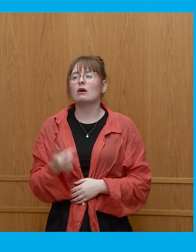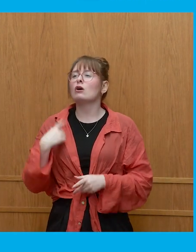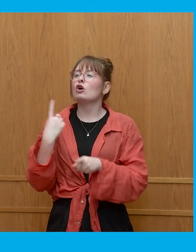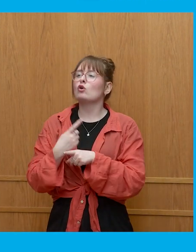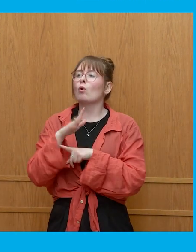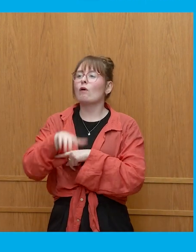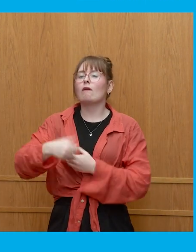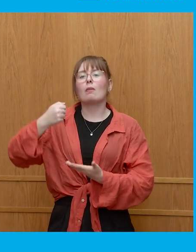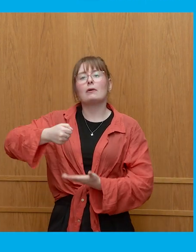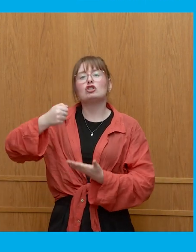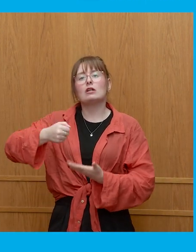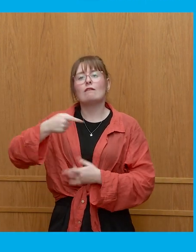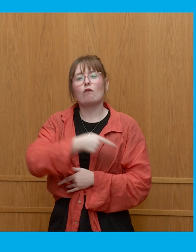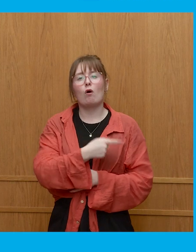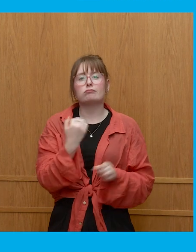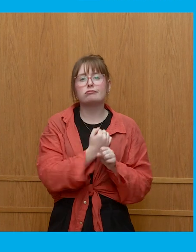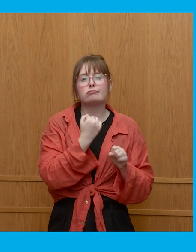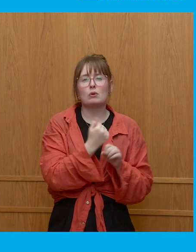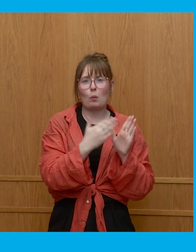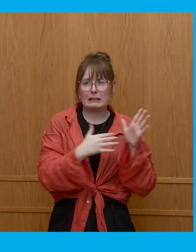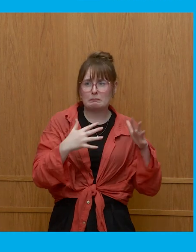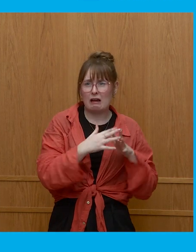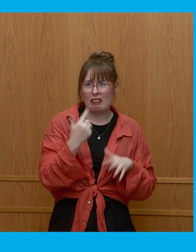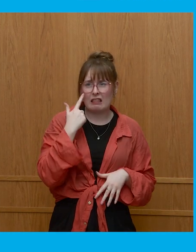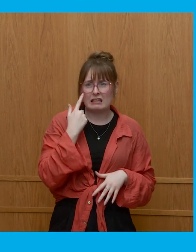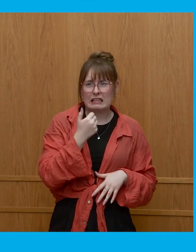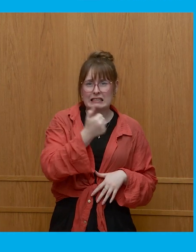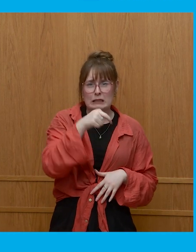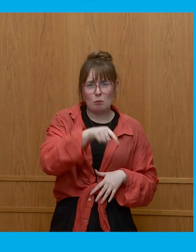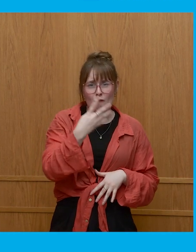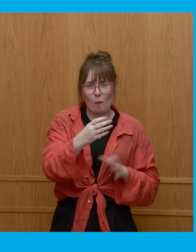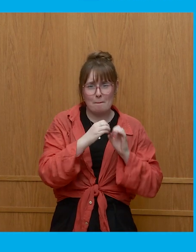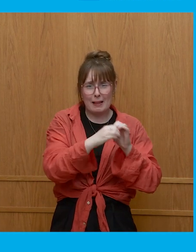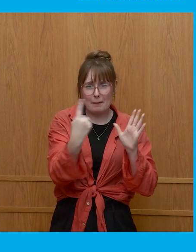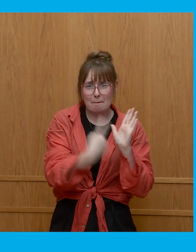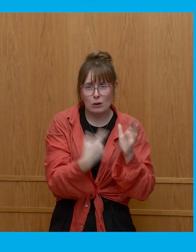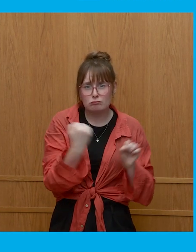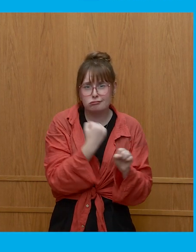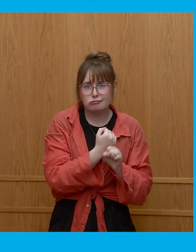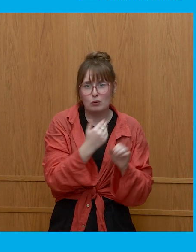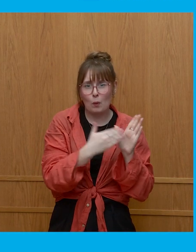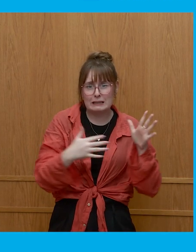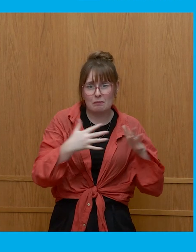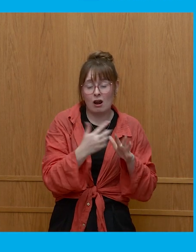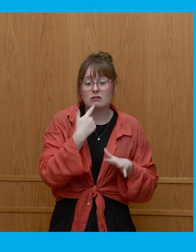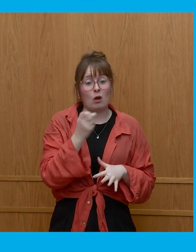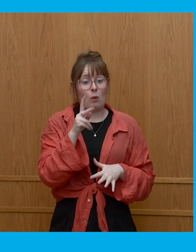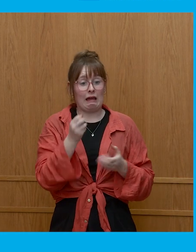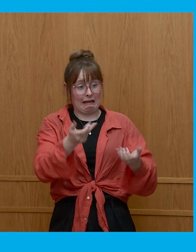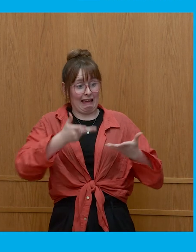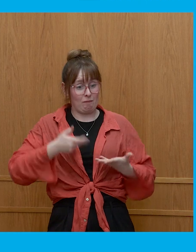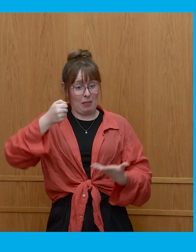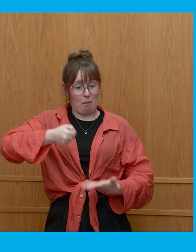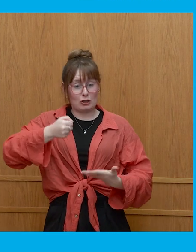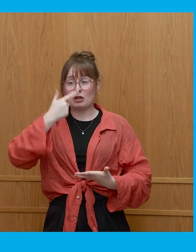repairing Westminster was like £6.4 billion. So I would say, give us that budget and we would bring